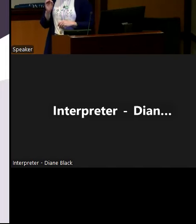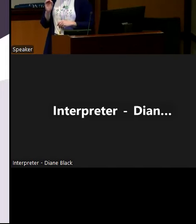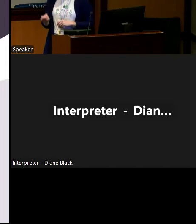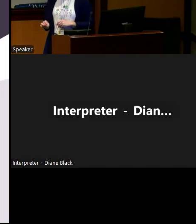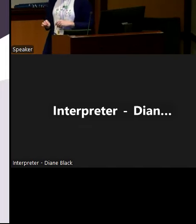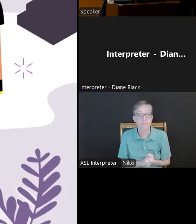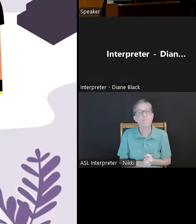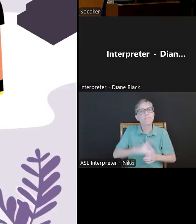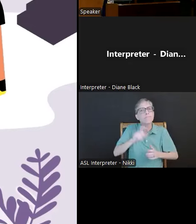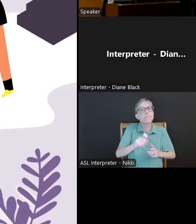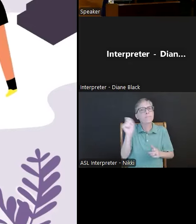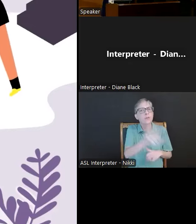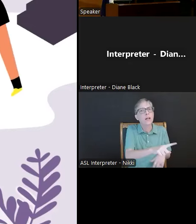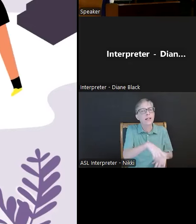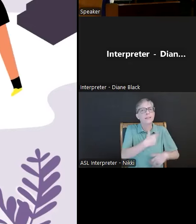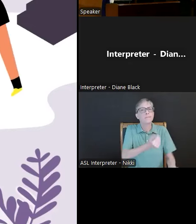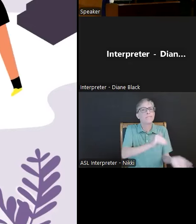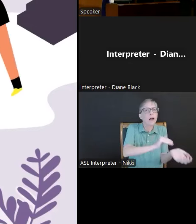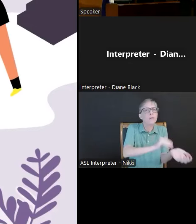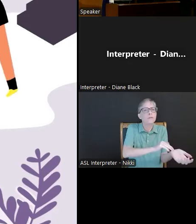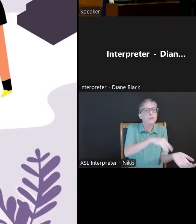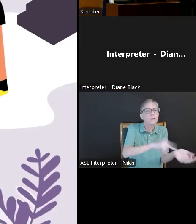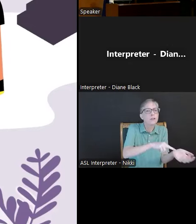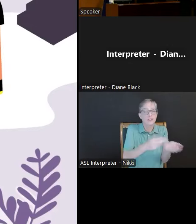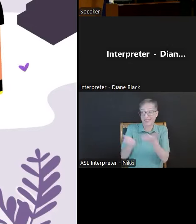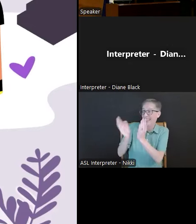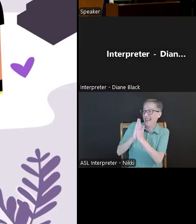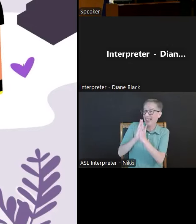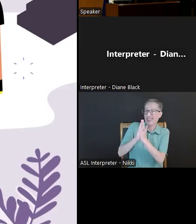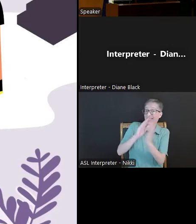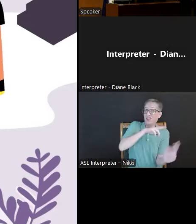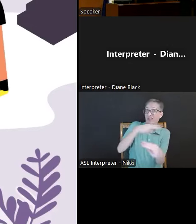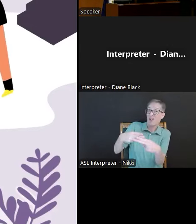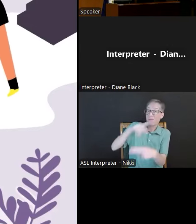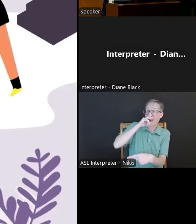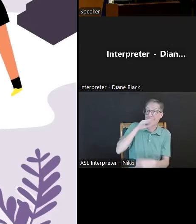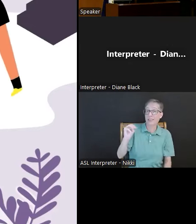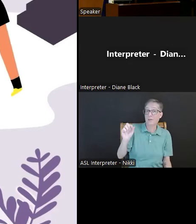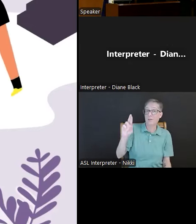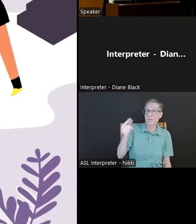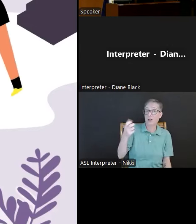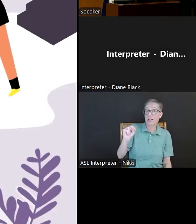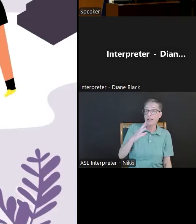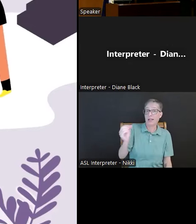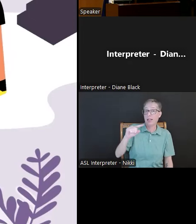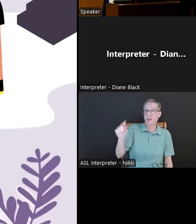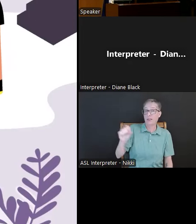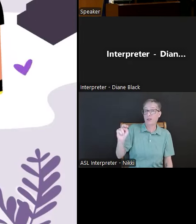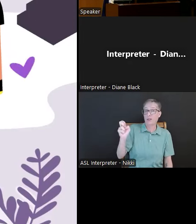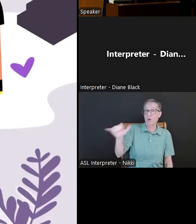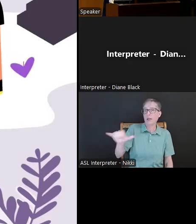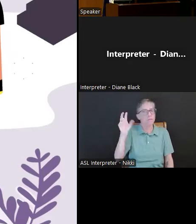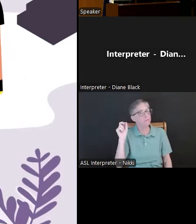or doctor or nurse to call my kids Morgan and Zoe. They just walked in and they just did it. We have